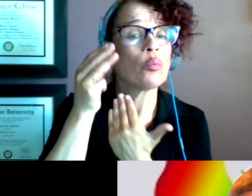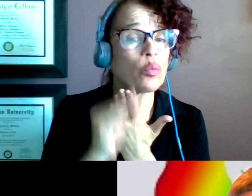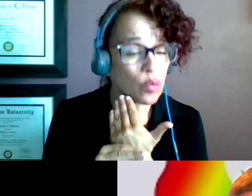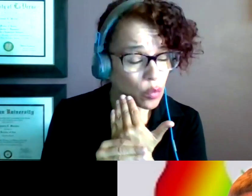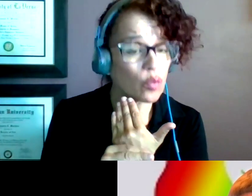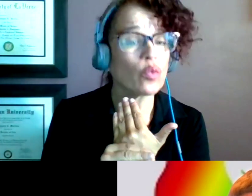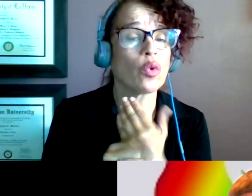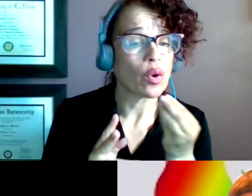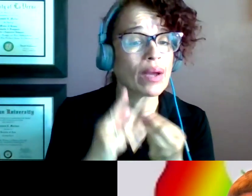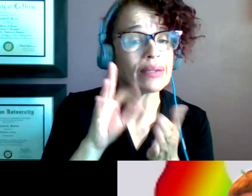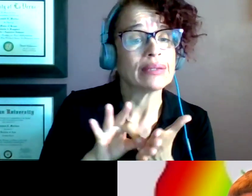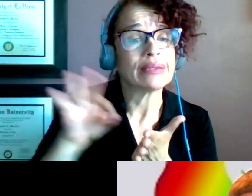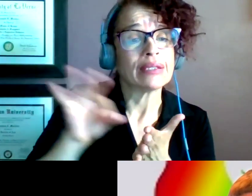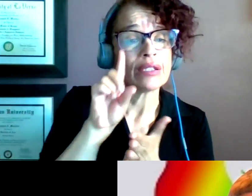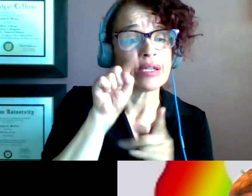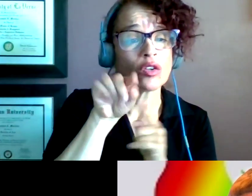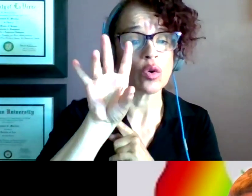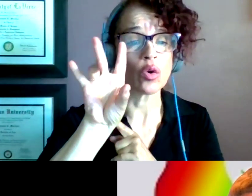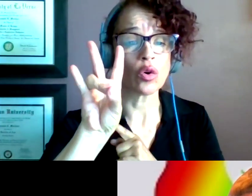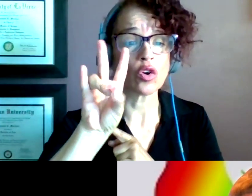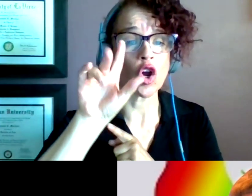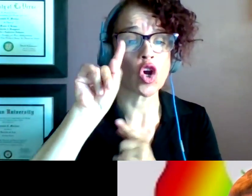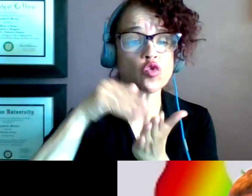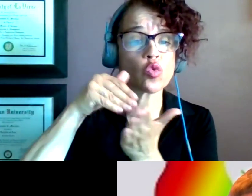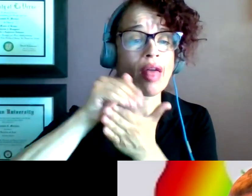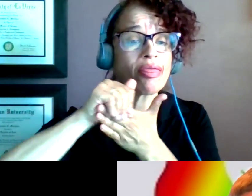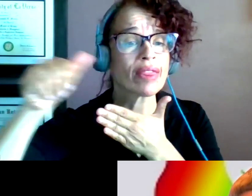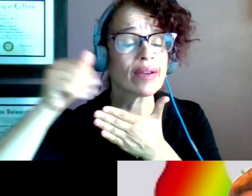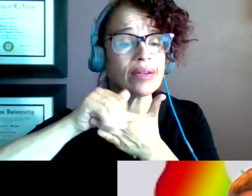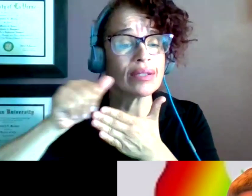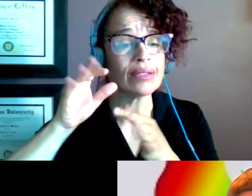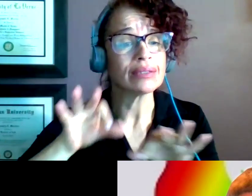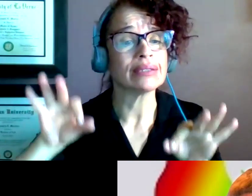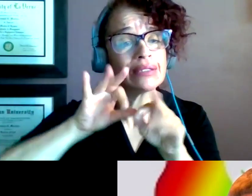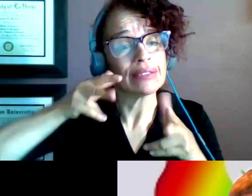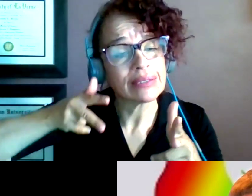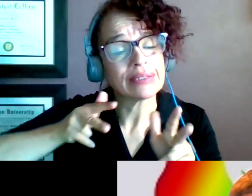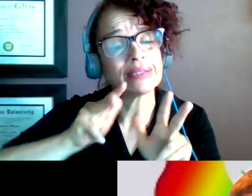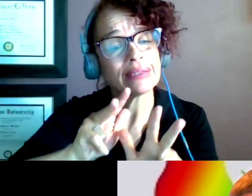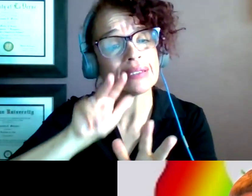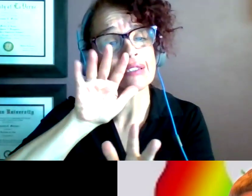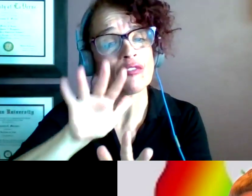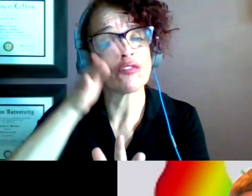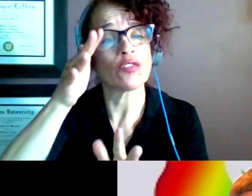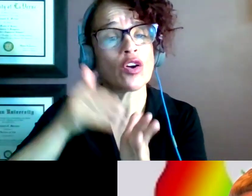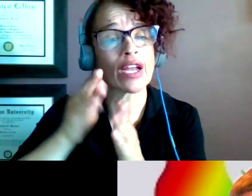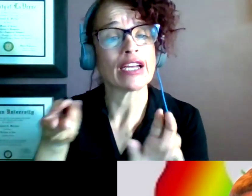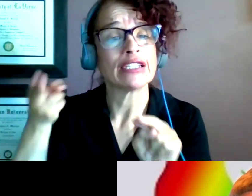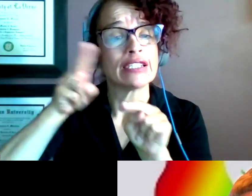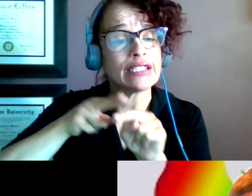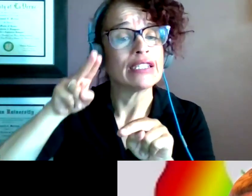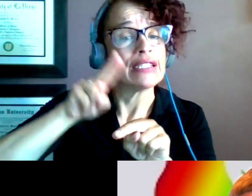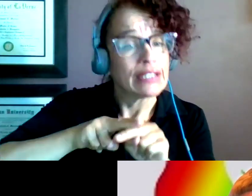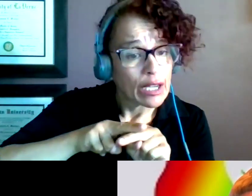aims to cut spending by $1.7 trillion, potentially allowing a $4.5 trillion increase in the